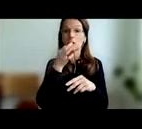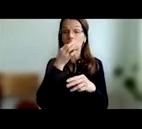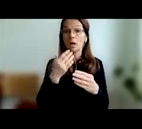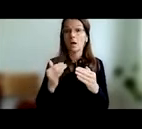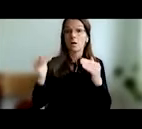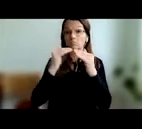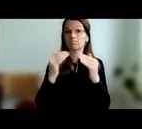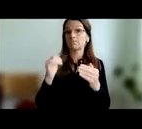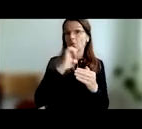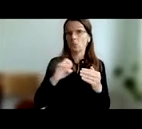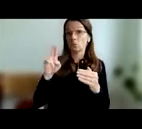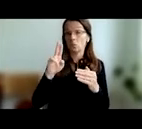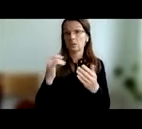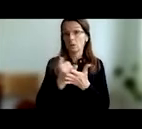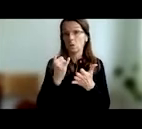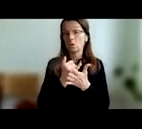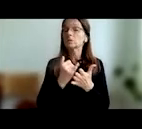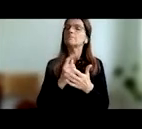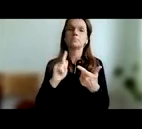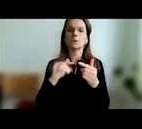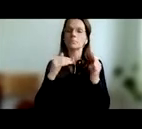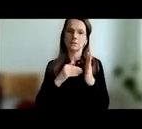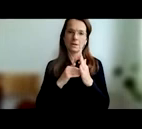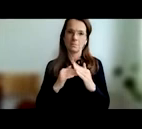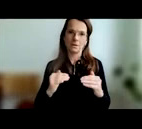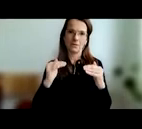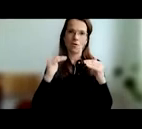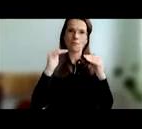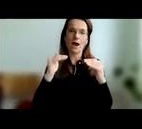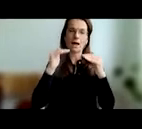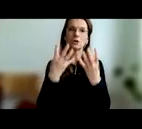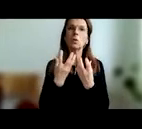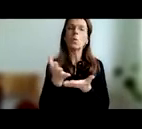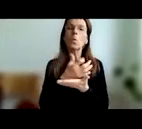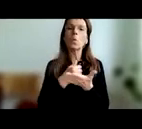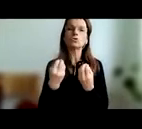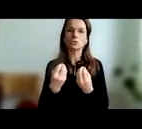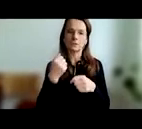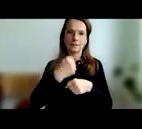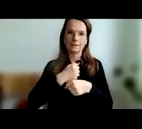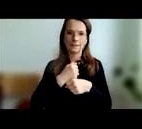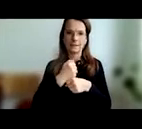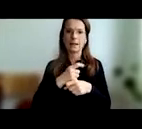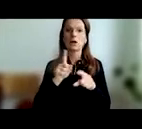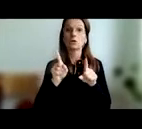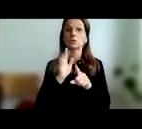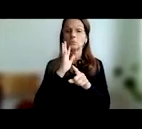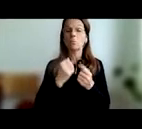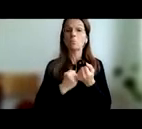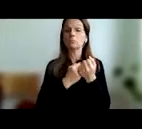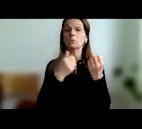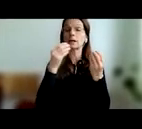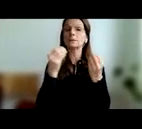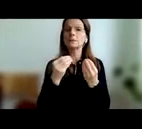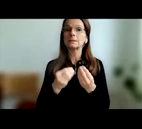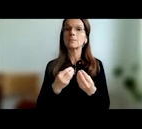rosso in scurile comemno Slovenia virgolati is traduzione. aging and productivity Tudibo needs to be occorra sistema improved carriera na and svoia